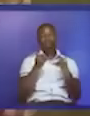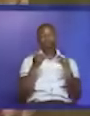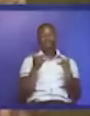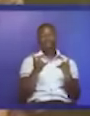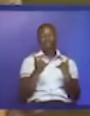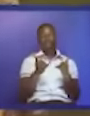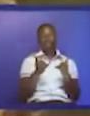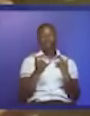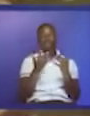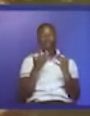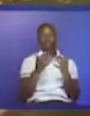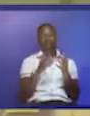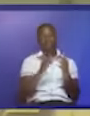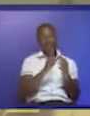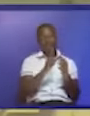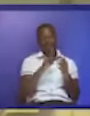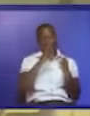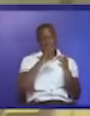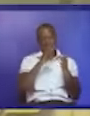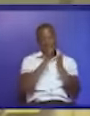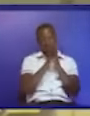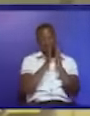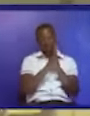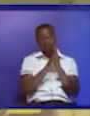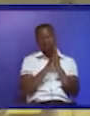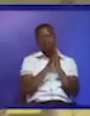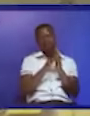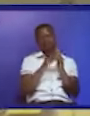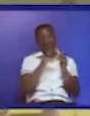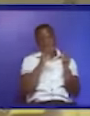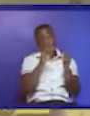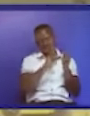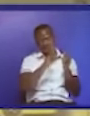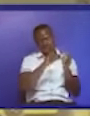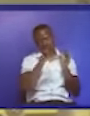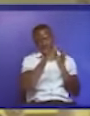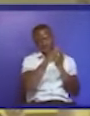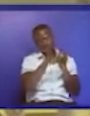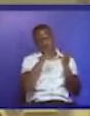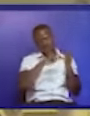pray. We'll begin our reading from verse 12 to 19.